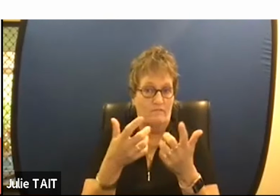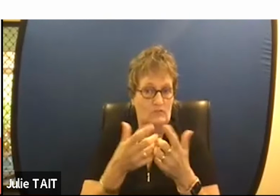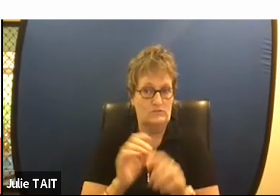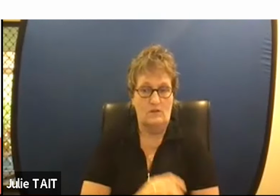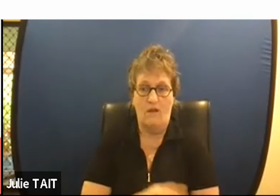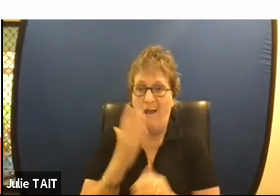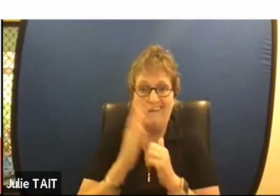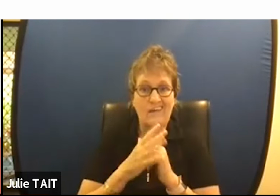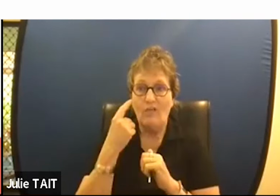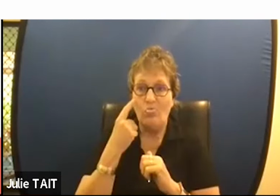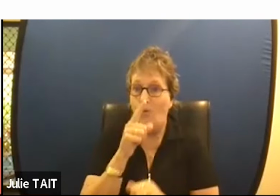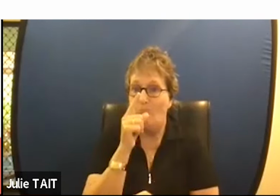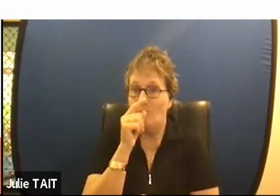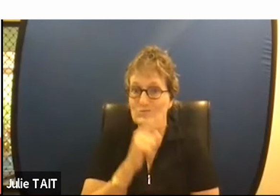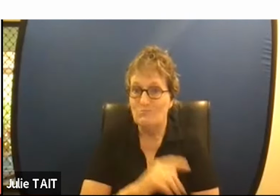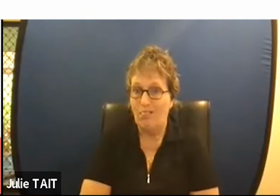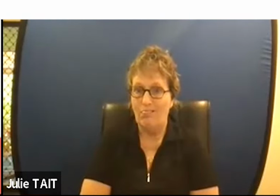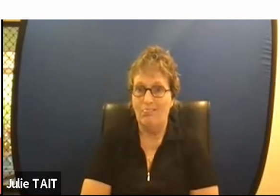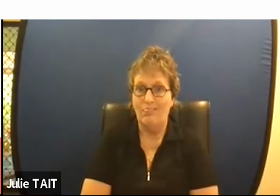workshops.